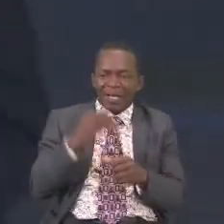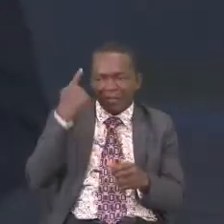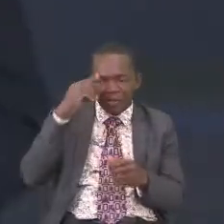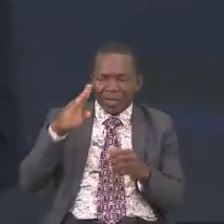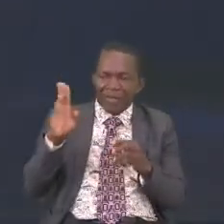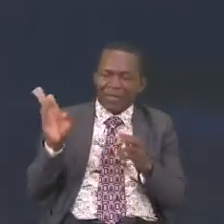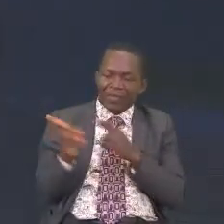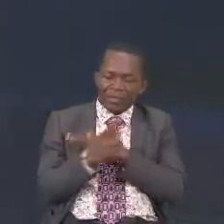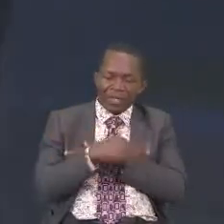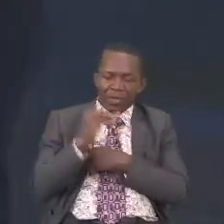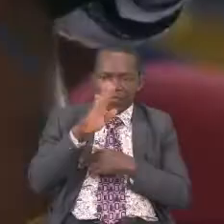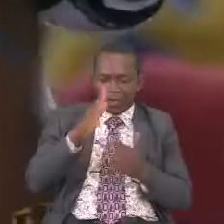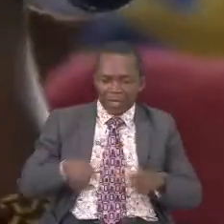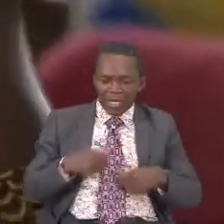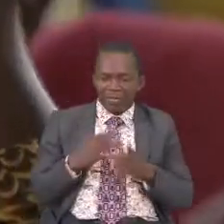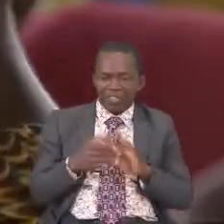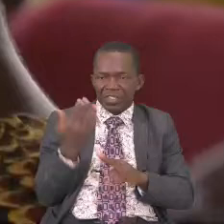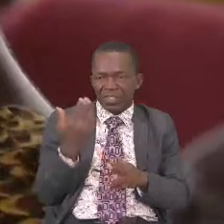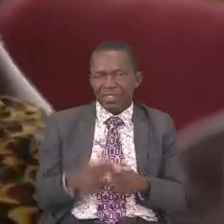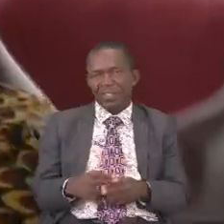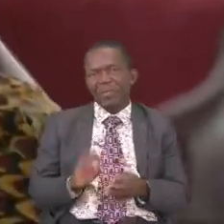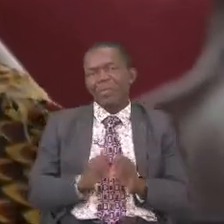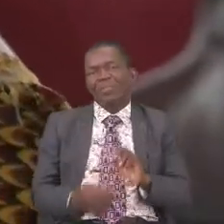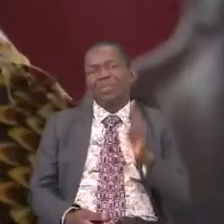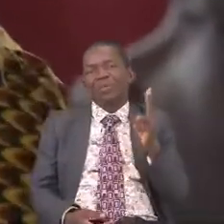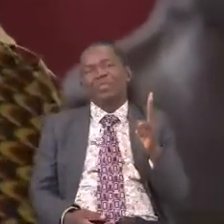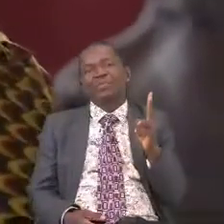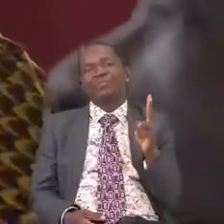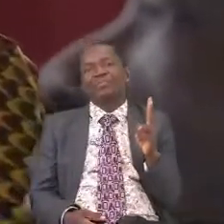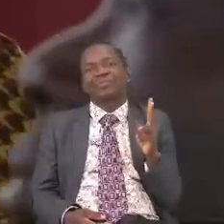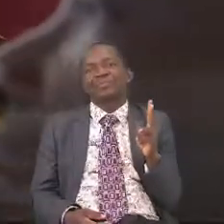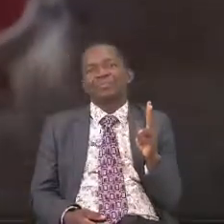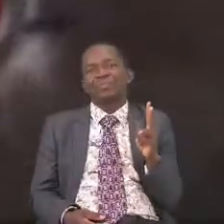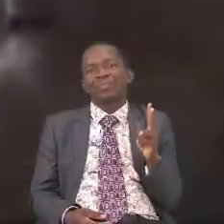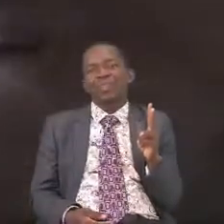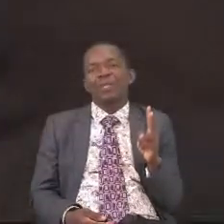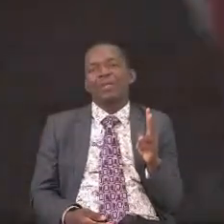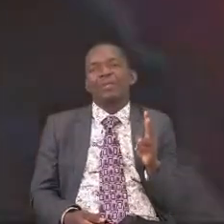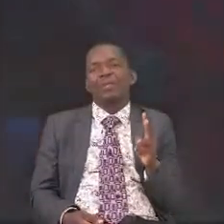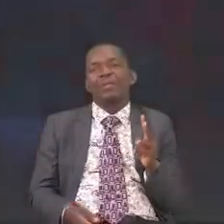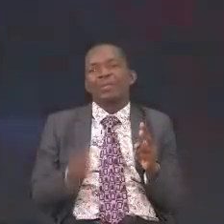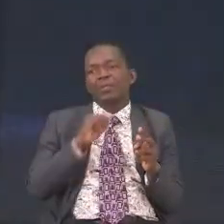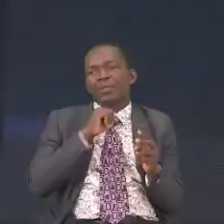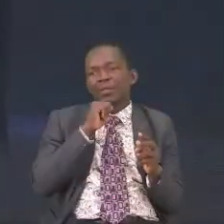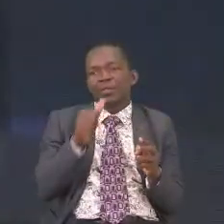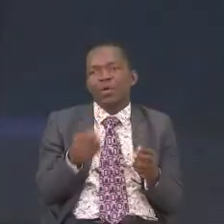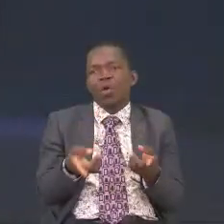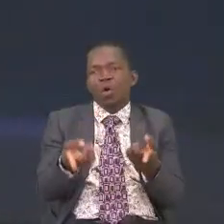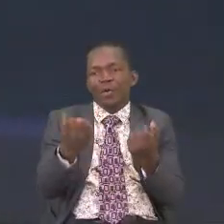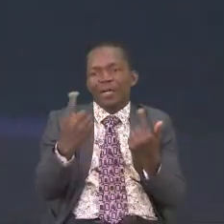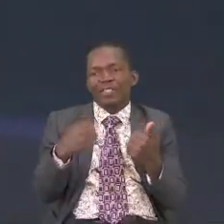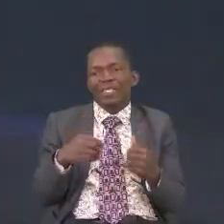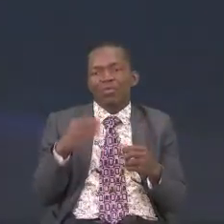in Jesus' name. Look at number two here. Number two is the unassailable protection